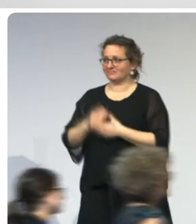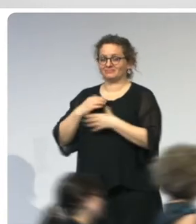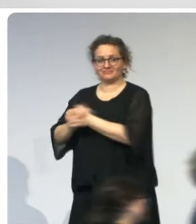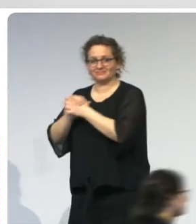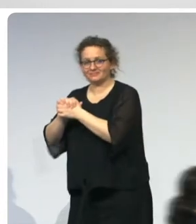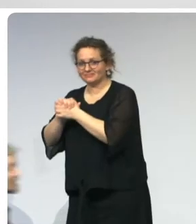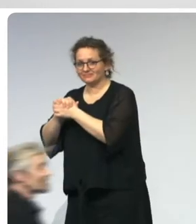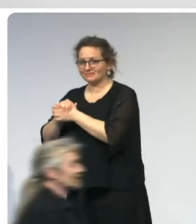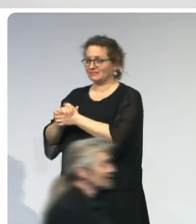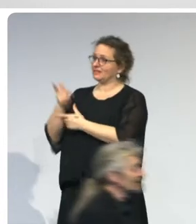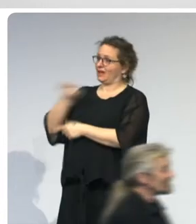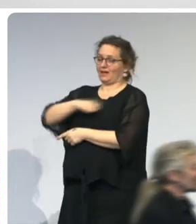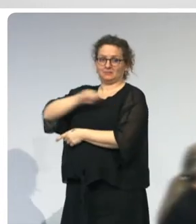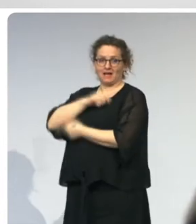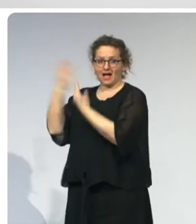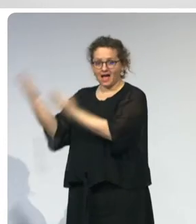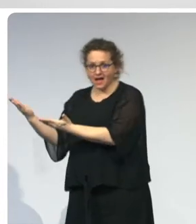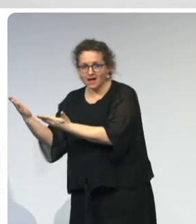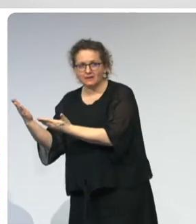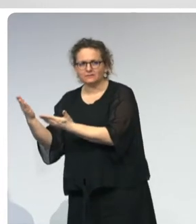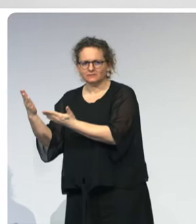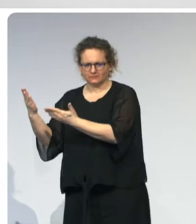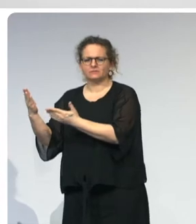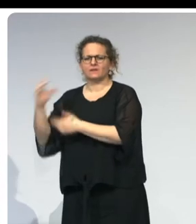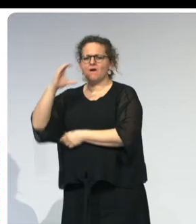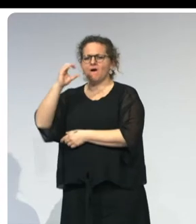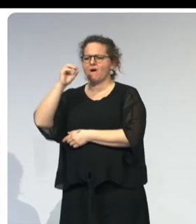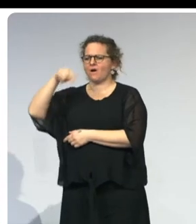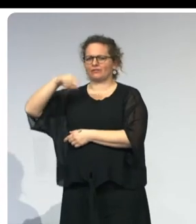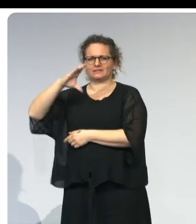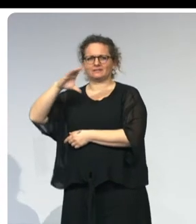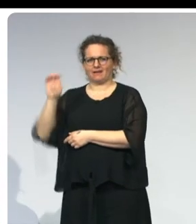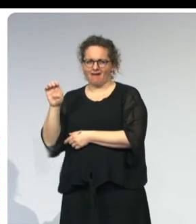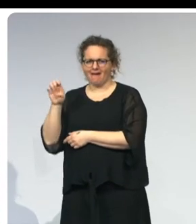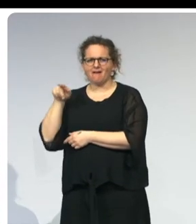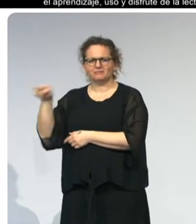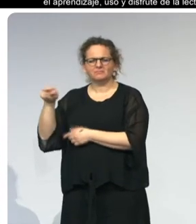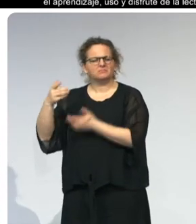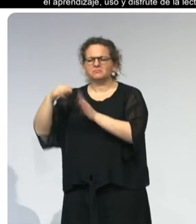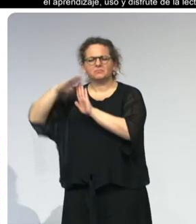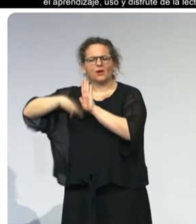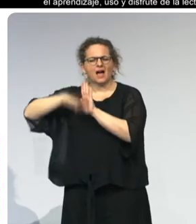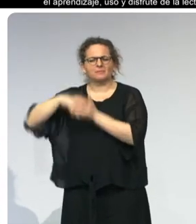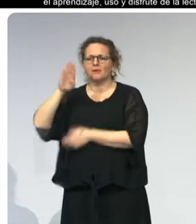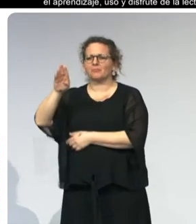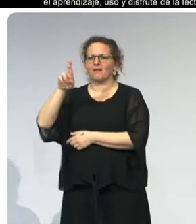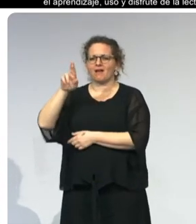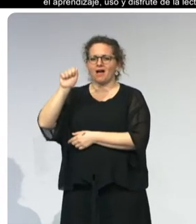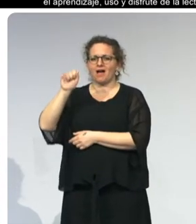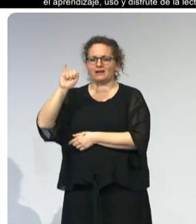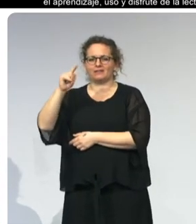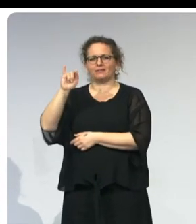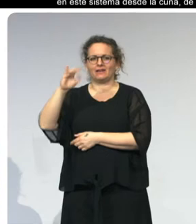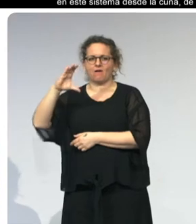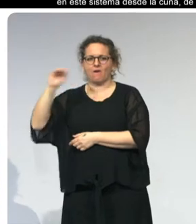Congratulations to Fundación ONCE from Spain for Practico. Practico is a free education model for children who are blind